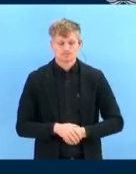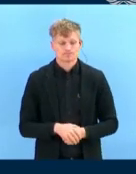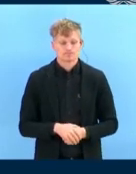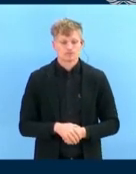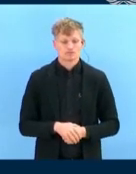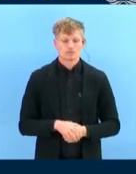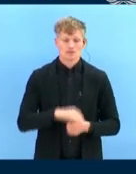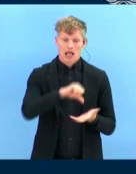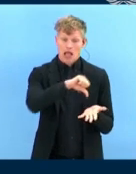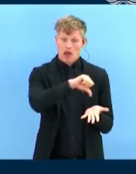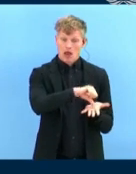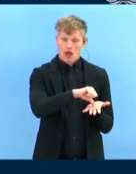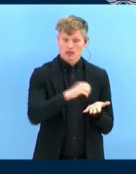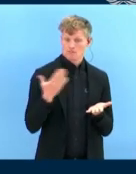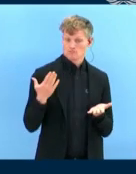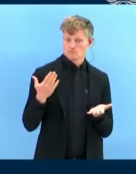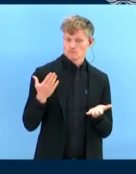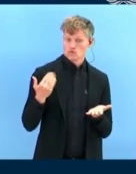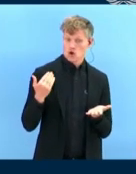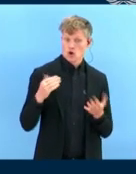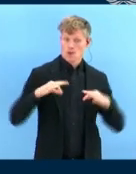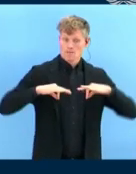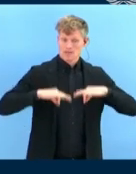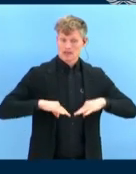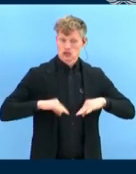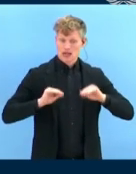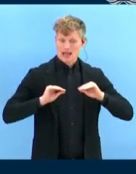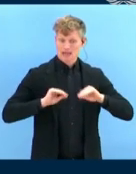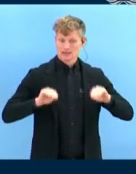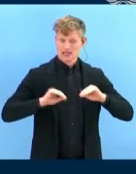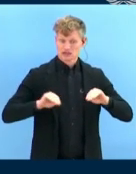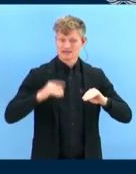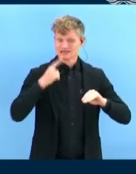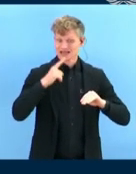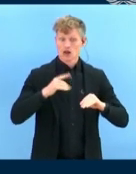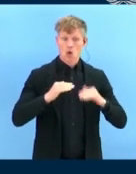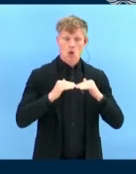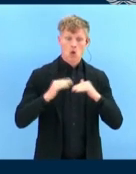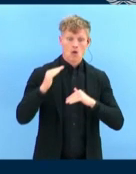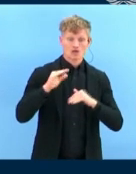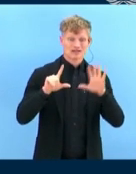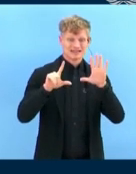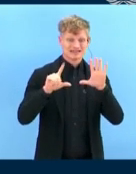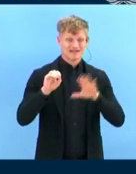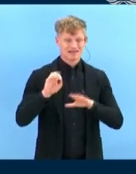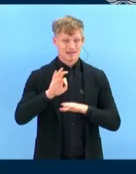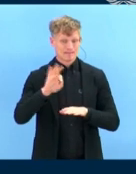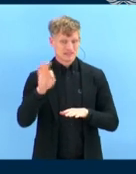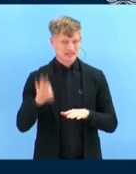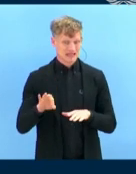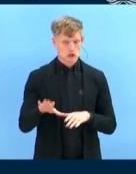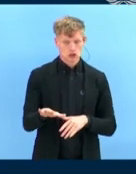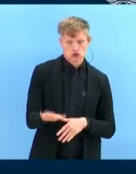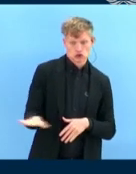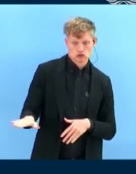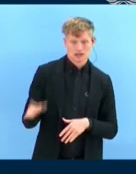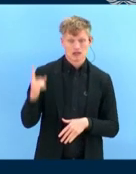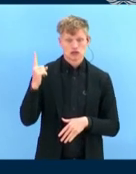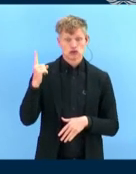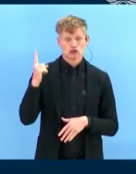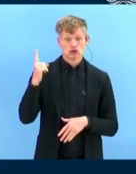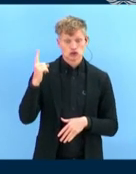to Iran's former Minister of Education, over 70% of Iran's children starting primary school are